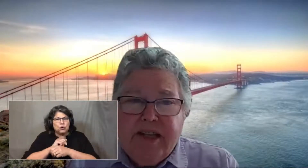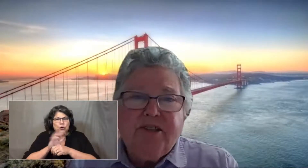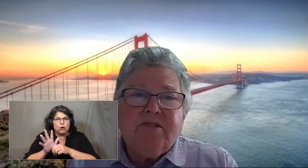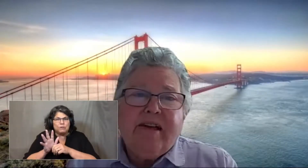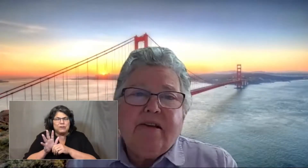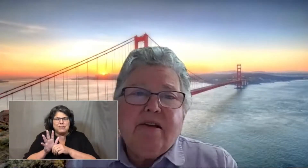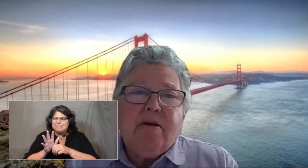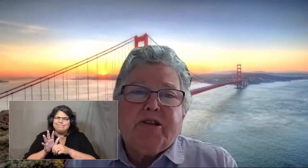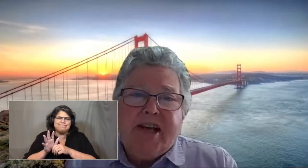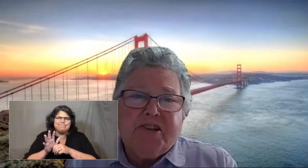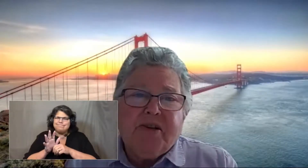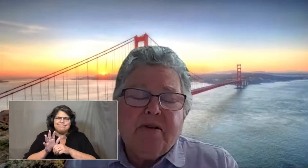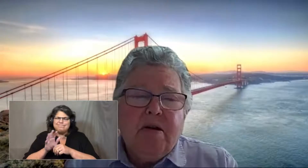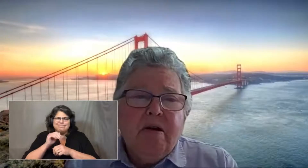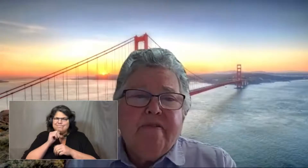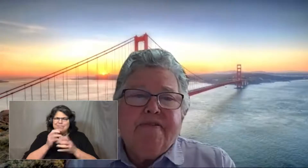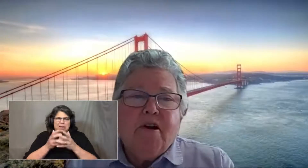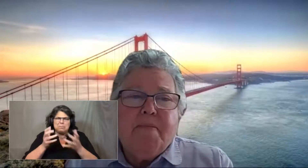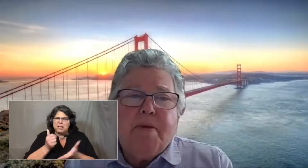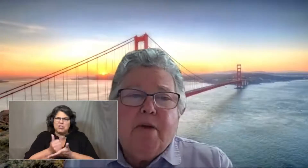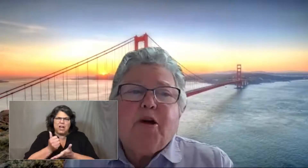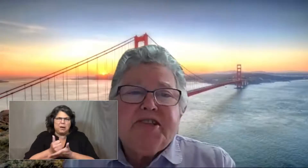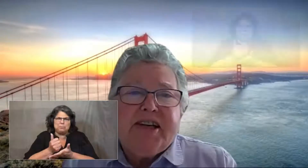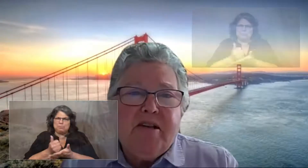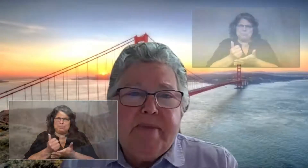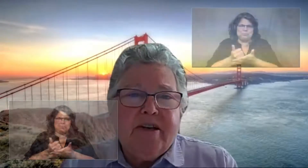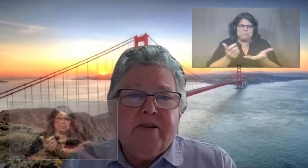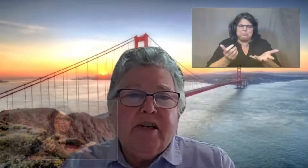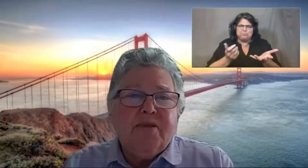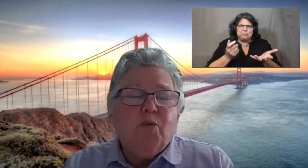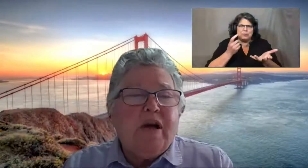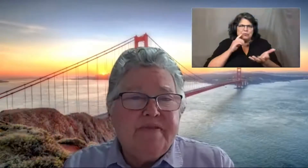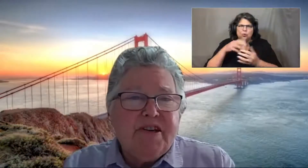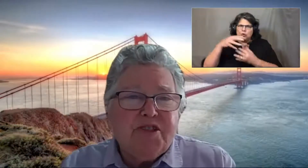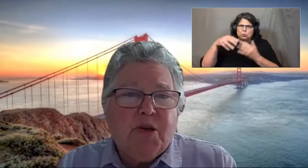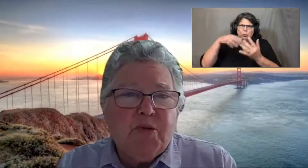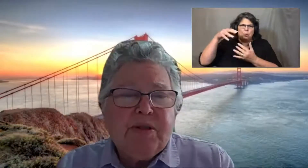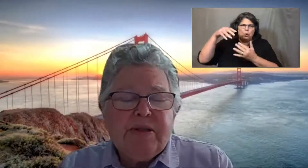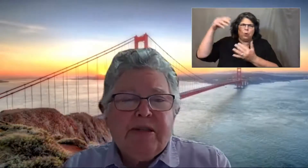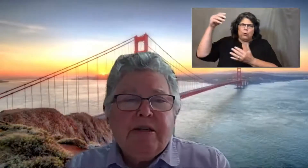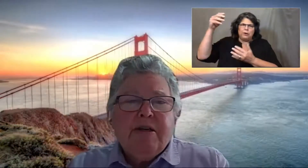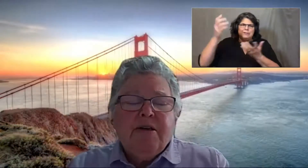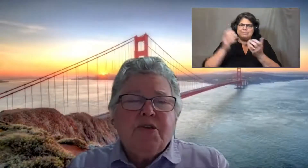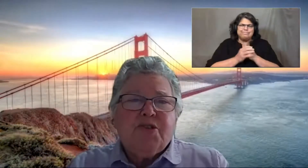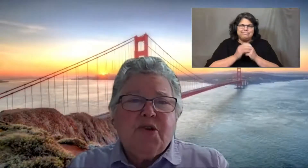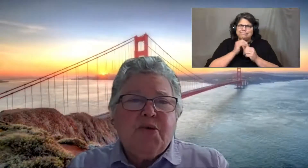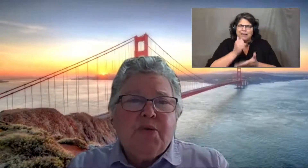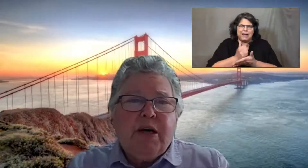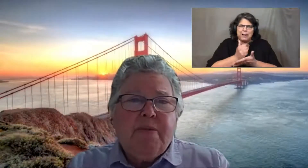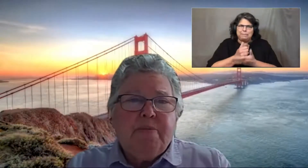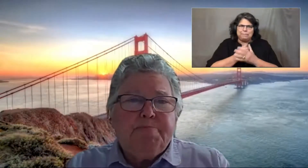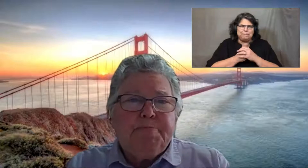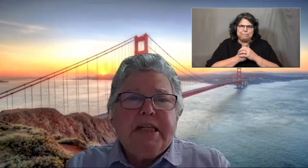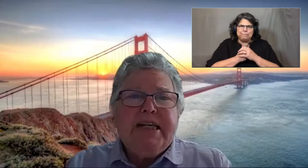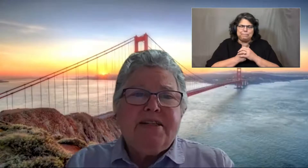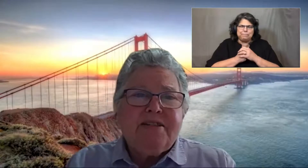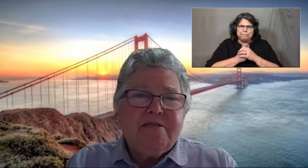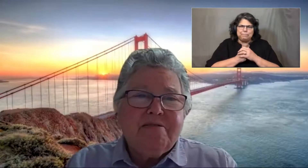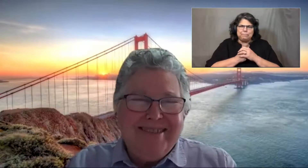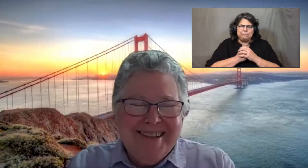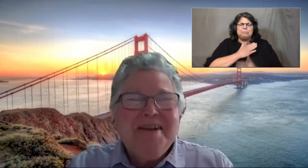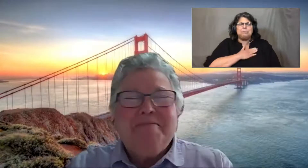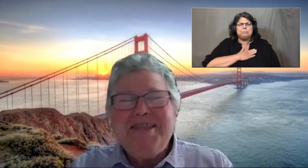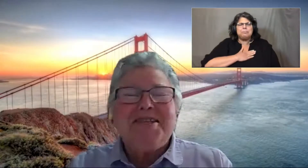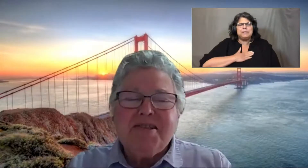offer little protection from a particulate matter in wildfire smoke. So